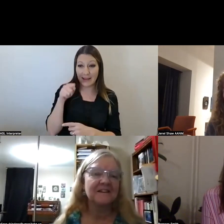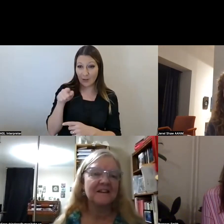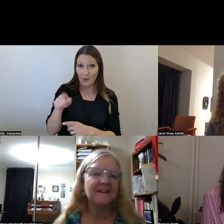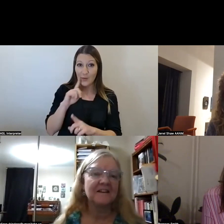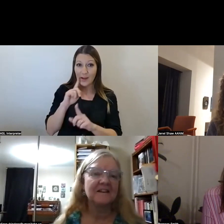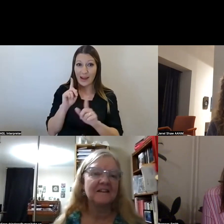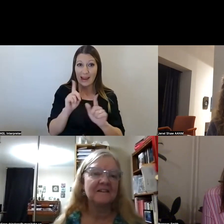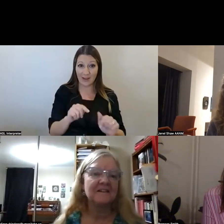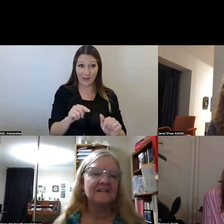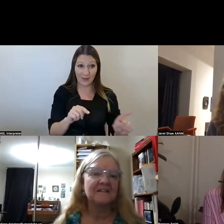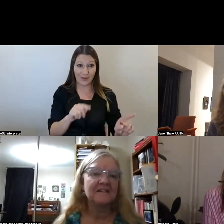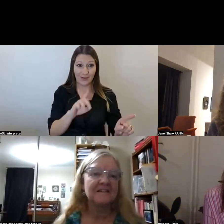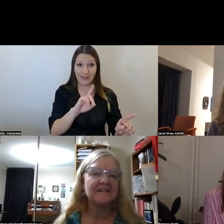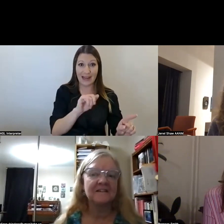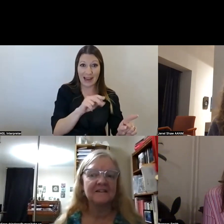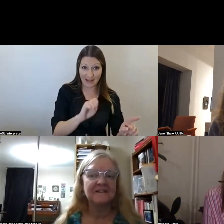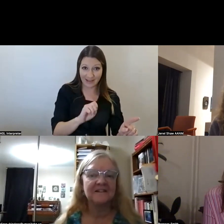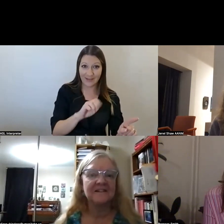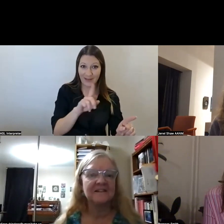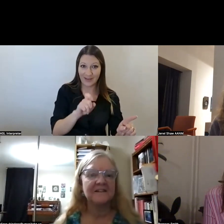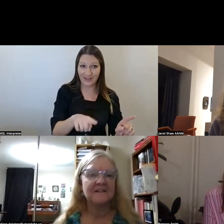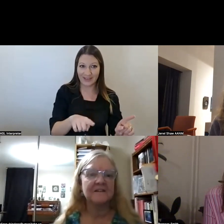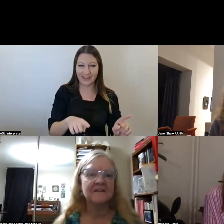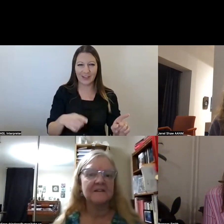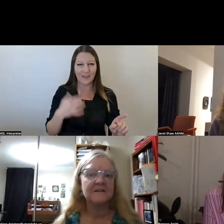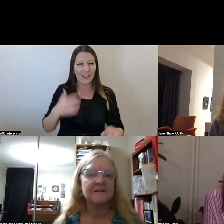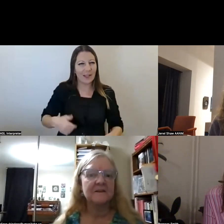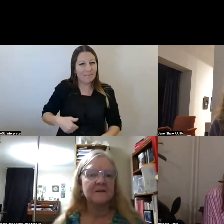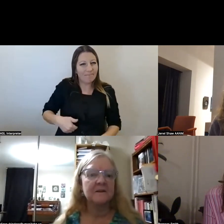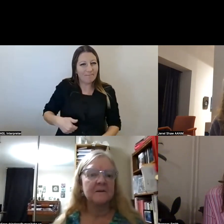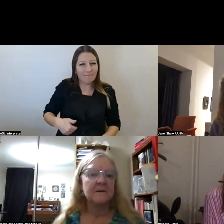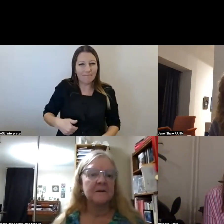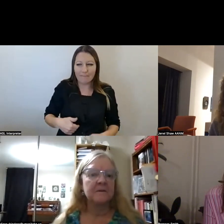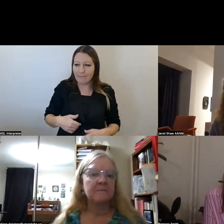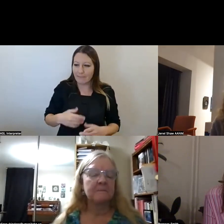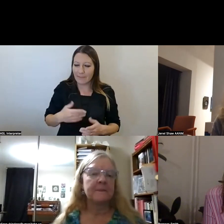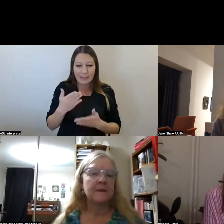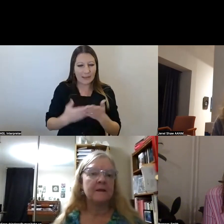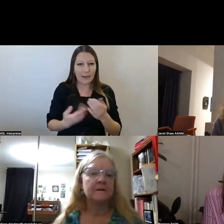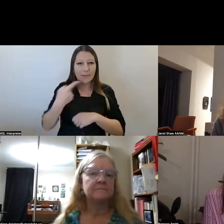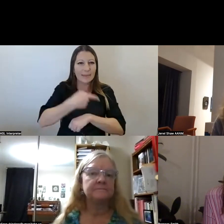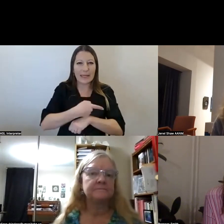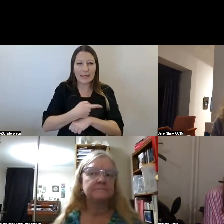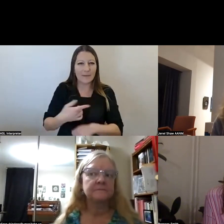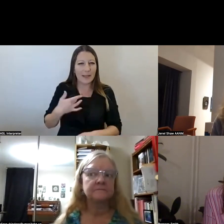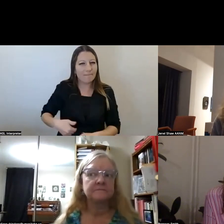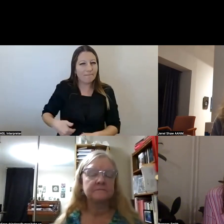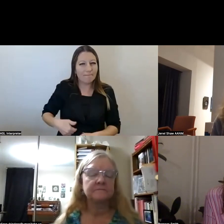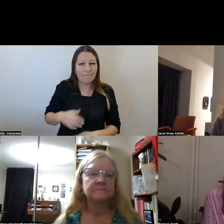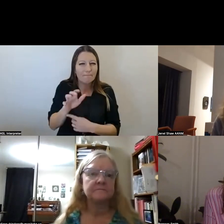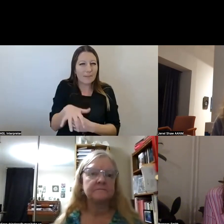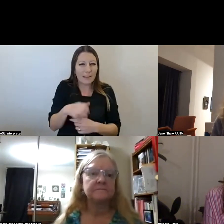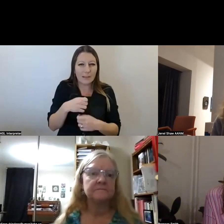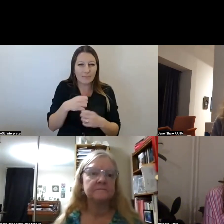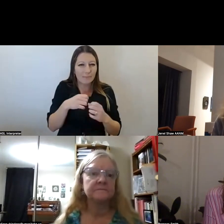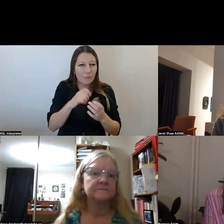for Diane's question, because there is just a compulsion in certain days. Certain days are like terrible days for me.